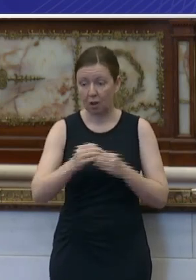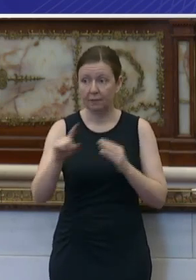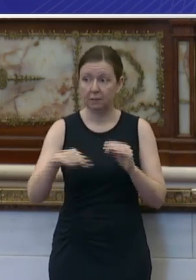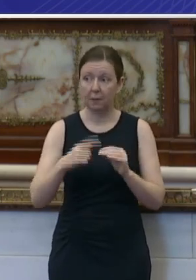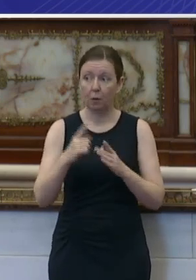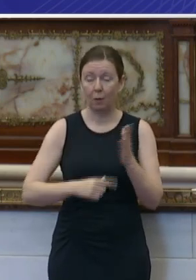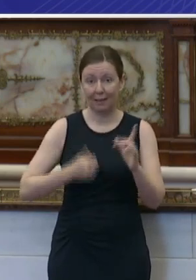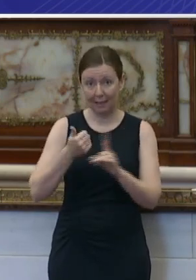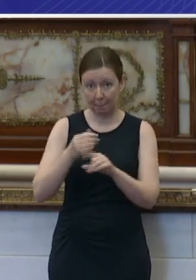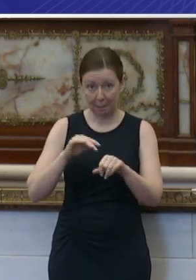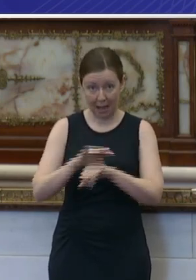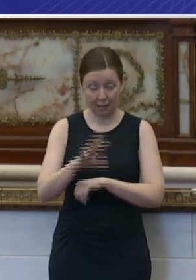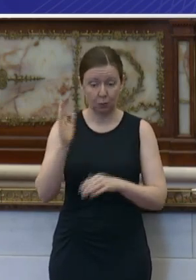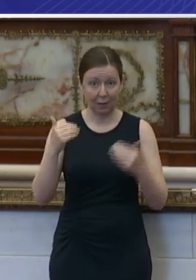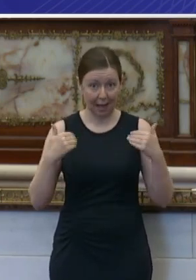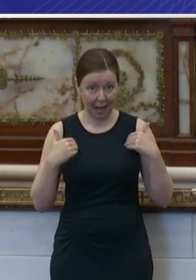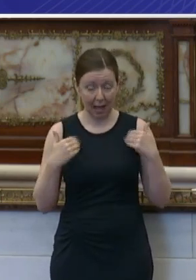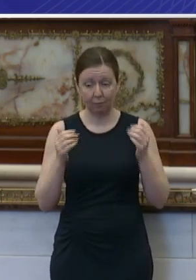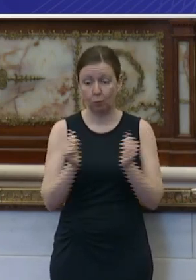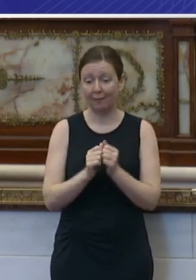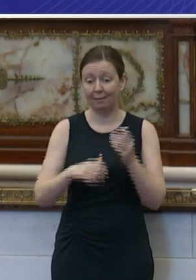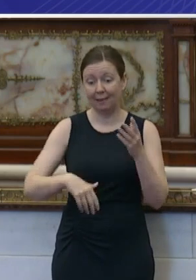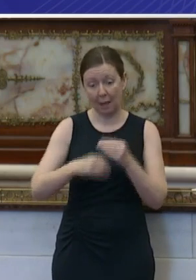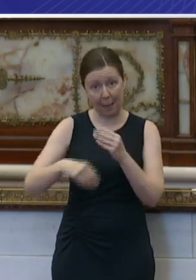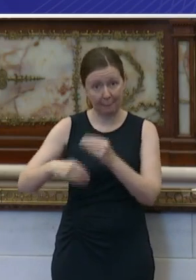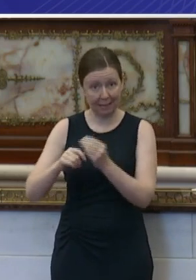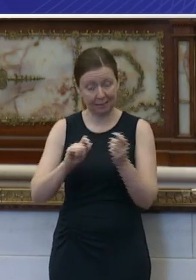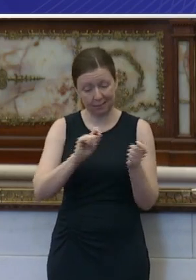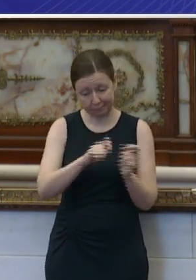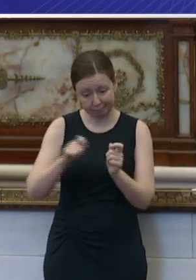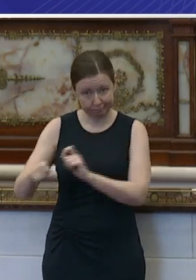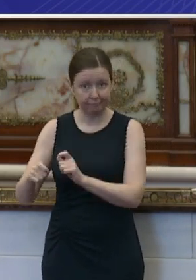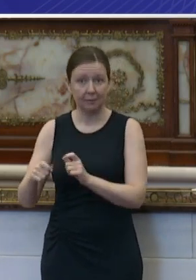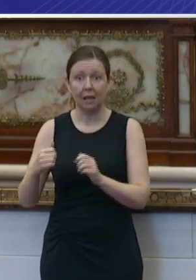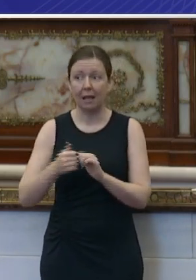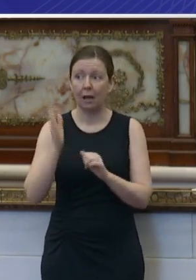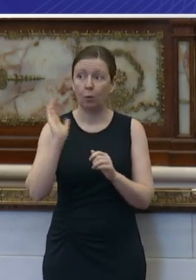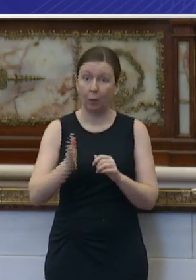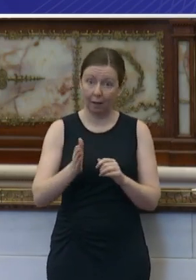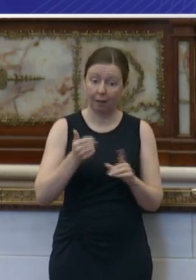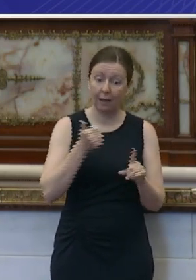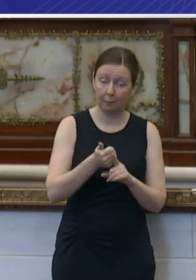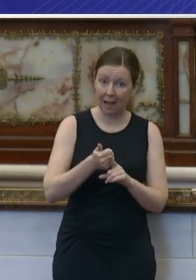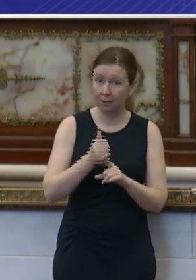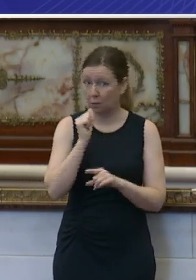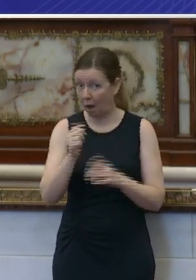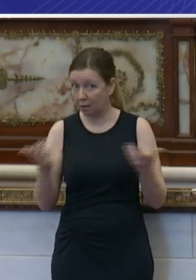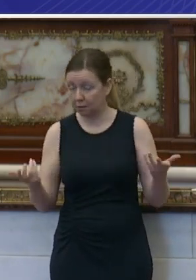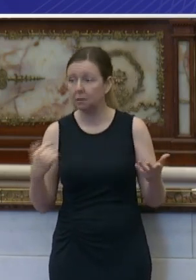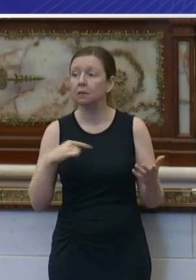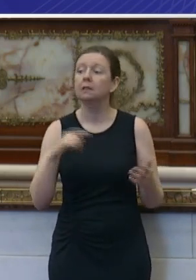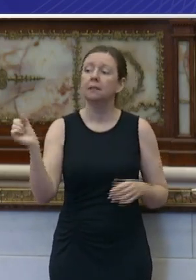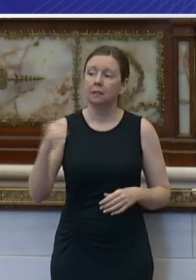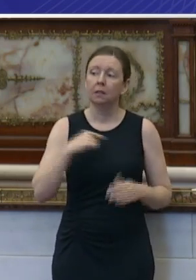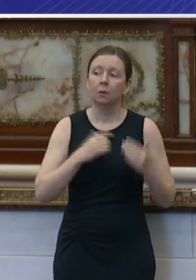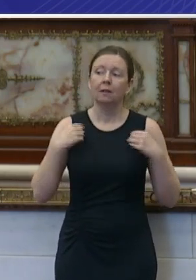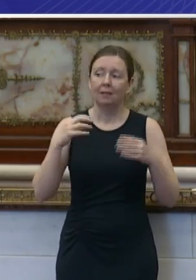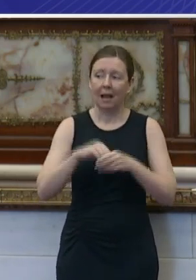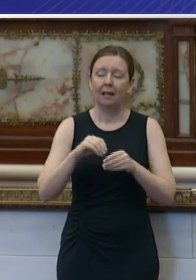what impact this legislation would have, I guess, with the amendments and how it will or will not impact small businesses? Yeah, I mean, we've had an internal